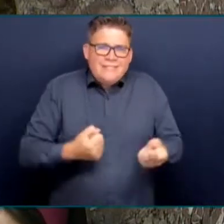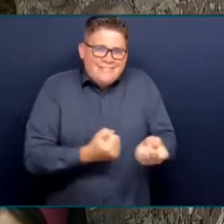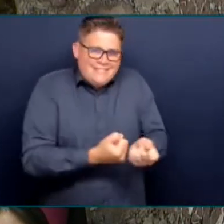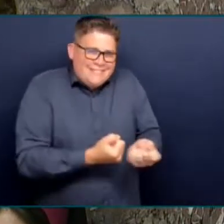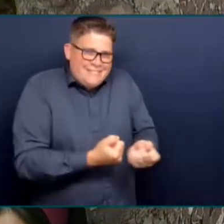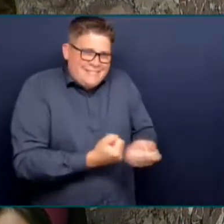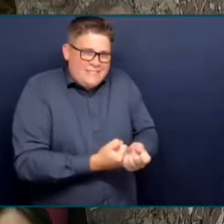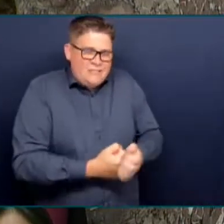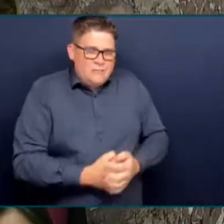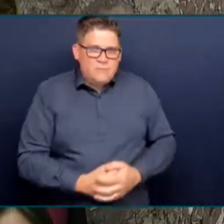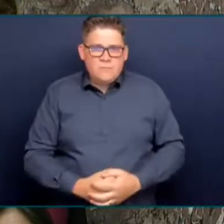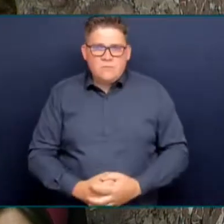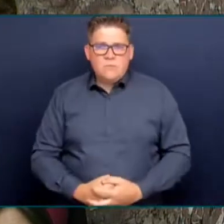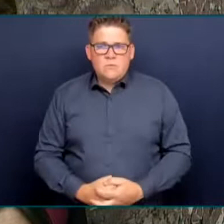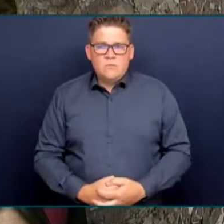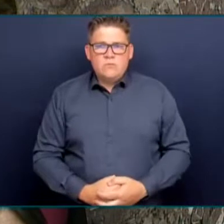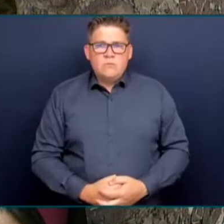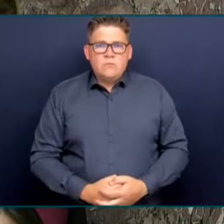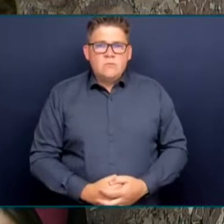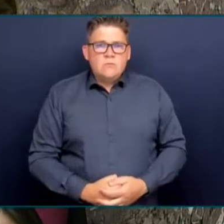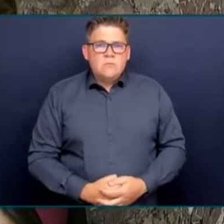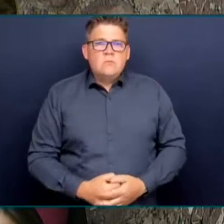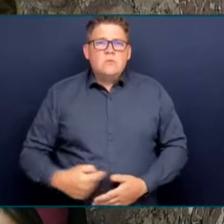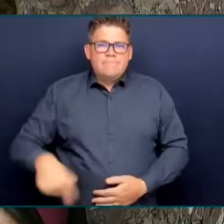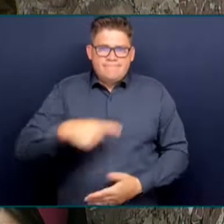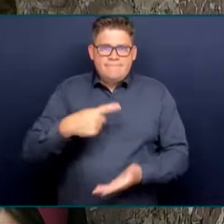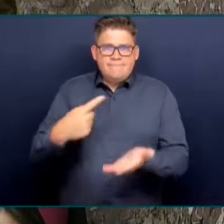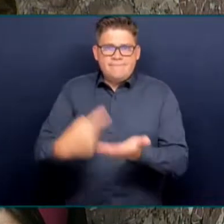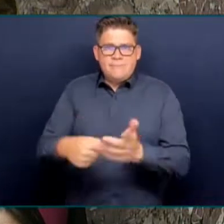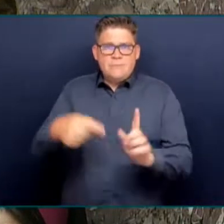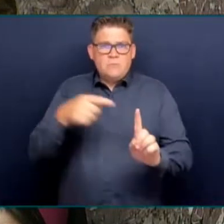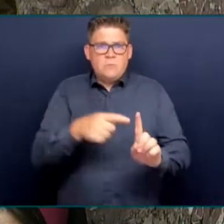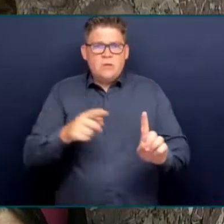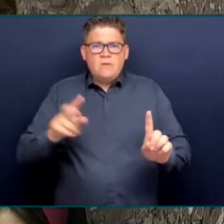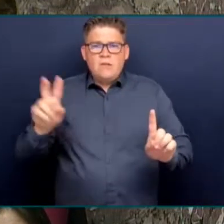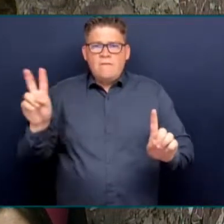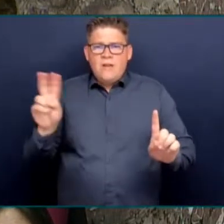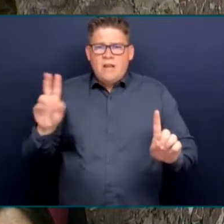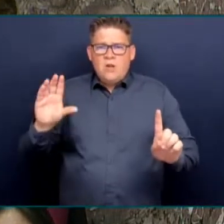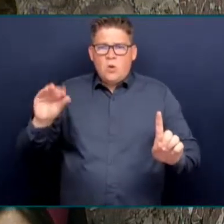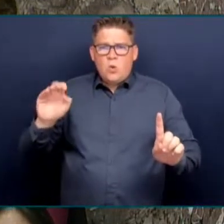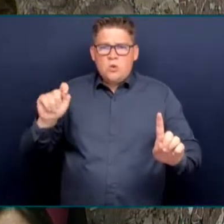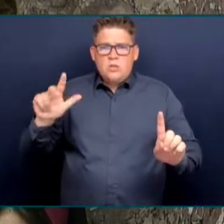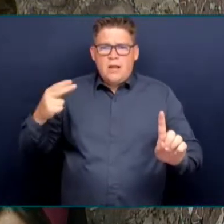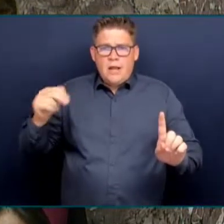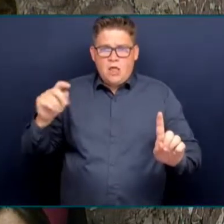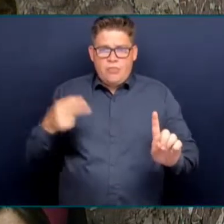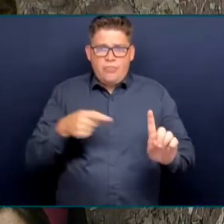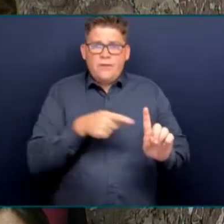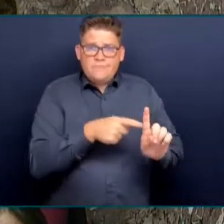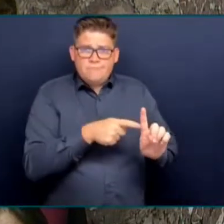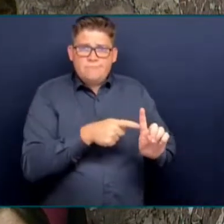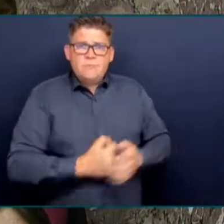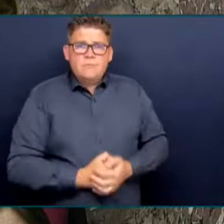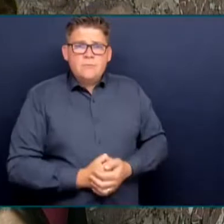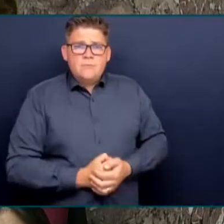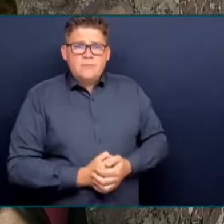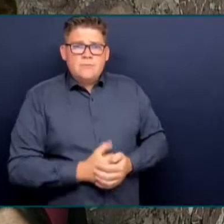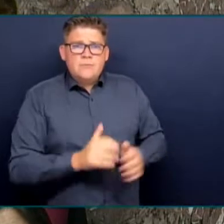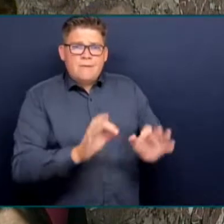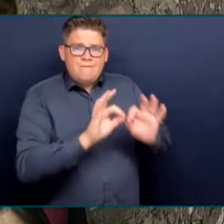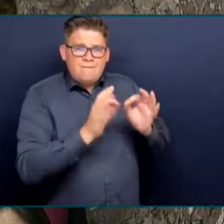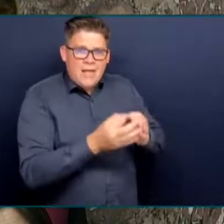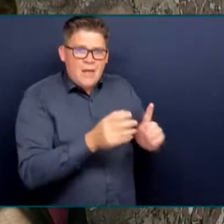Honourable Speaker. I think for the family, Honourable Speaker, there is absolutely nothing to be said. It is